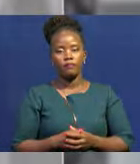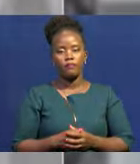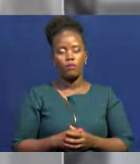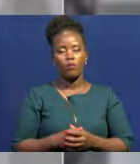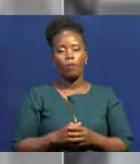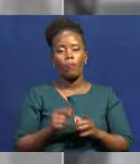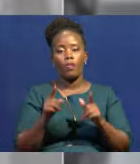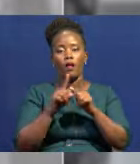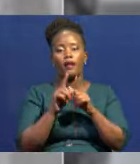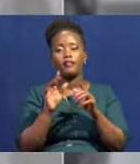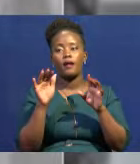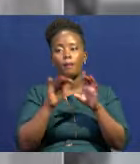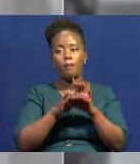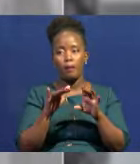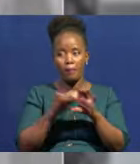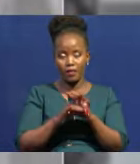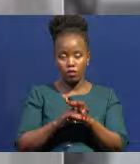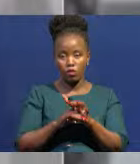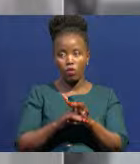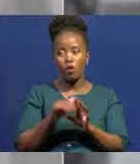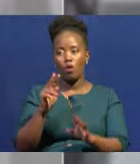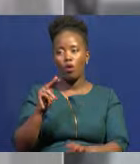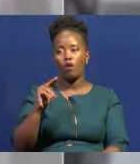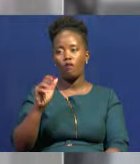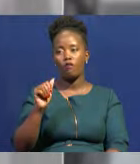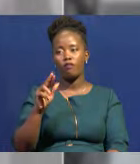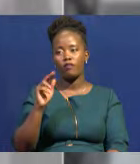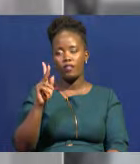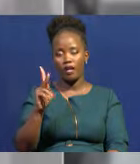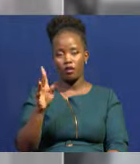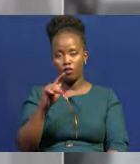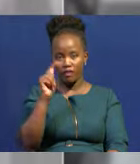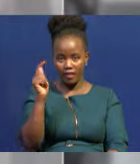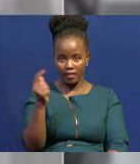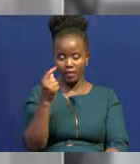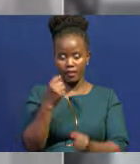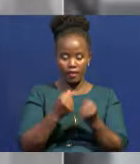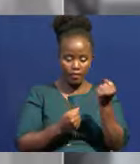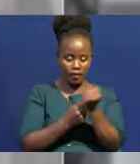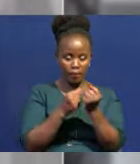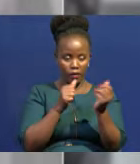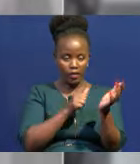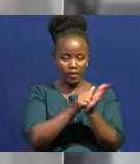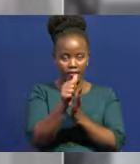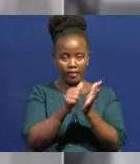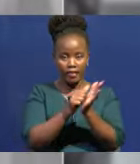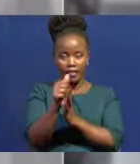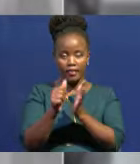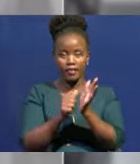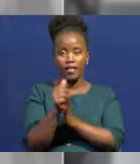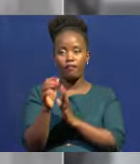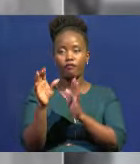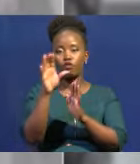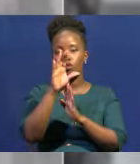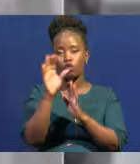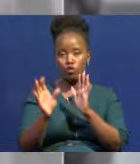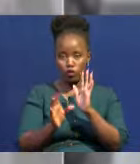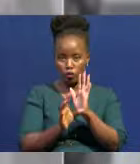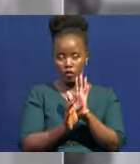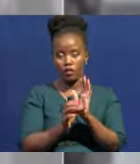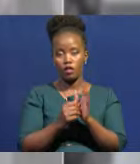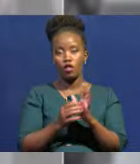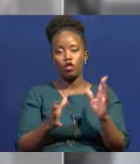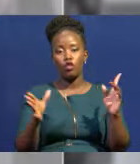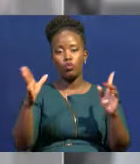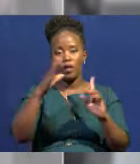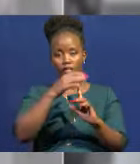As a member of Ngilu's National Party of Kenya, Katuku supported the draft constitution. To achieve ethnic balance in the